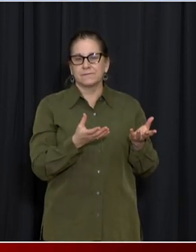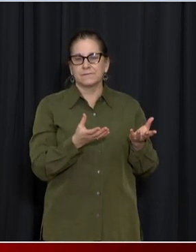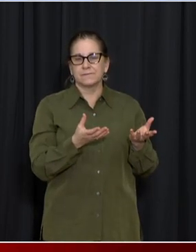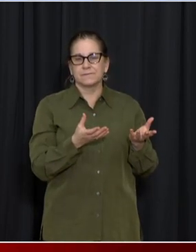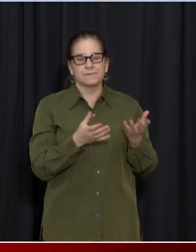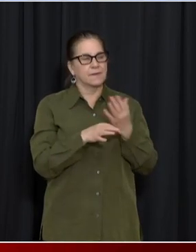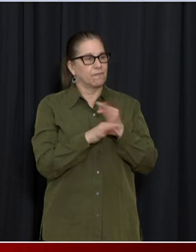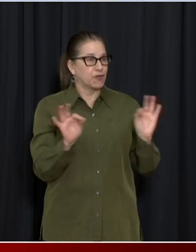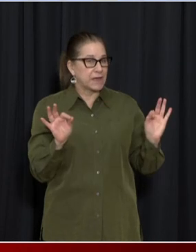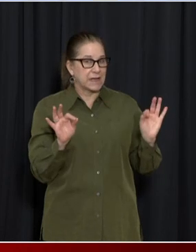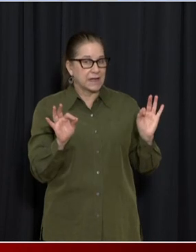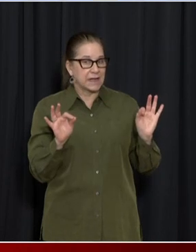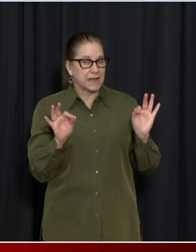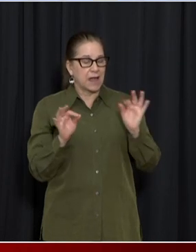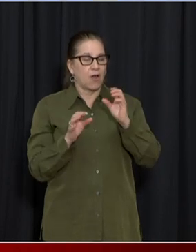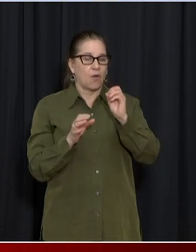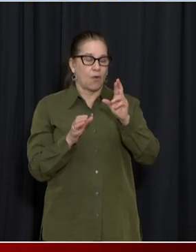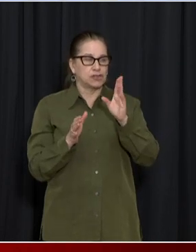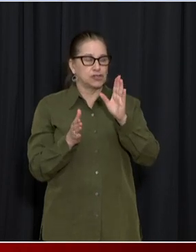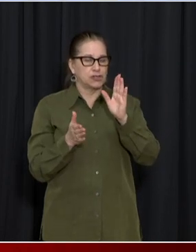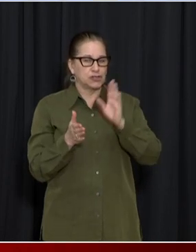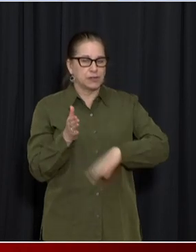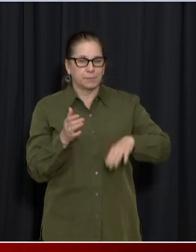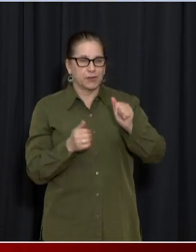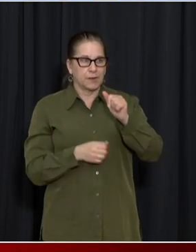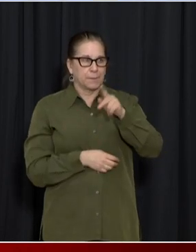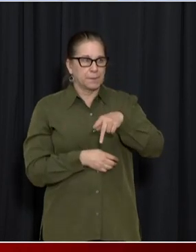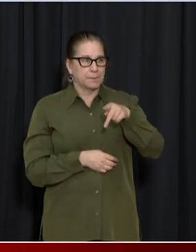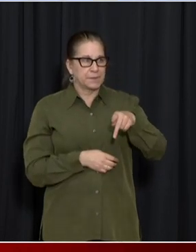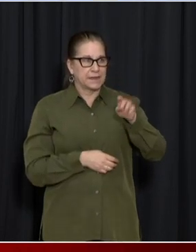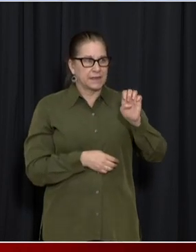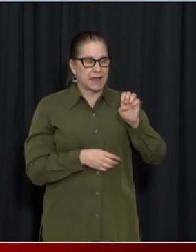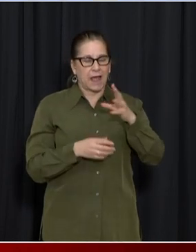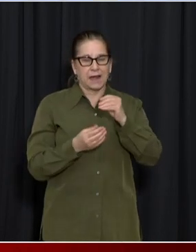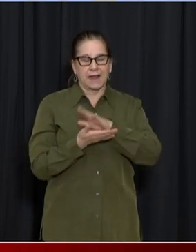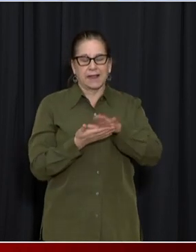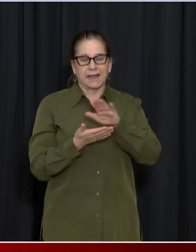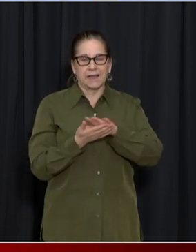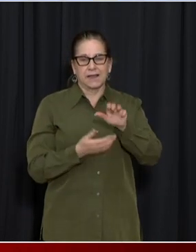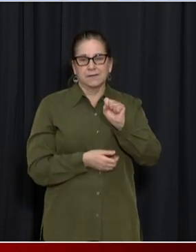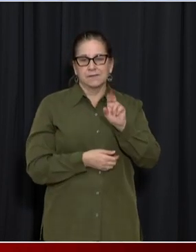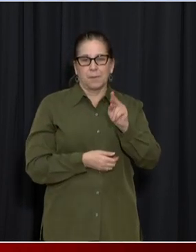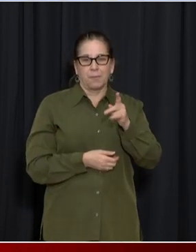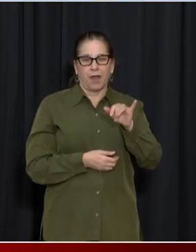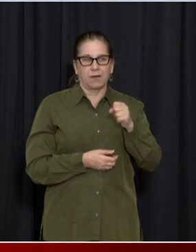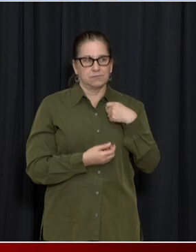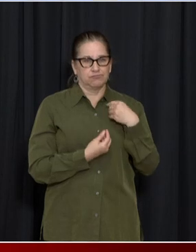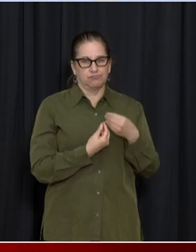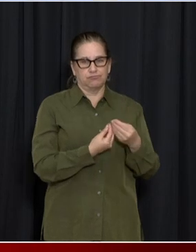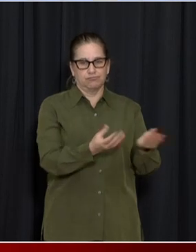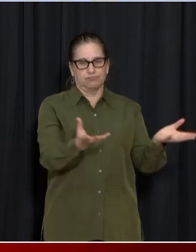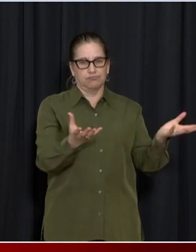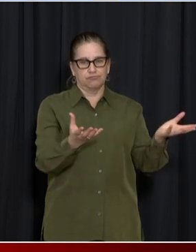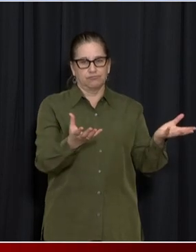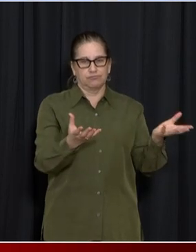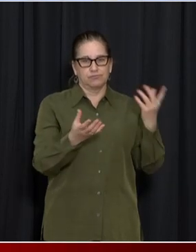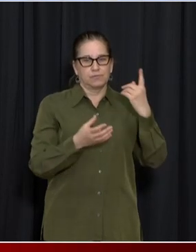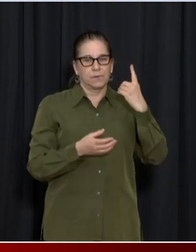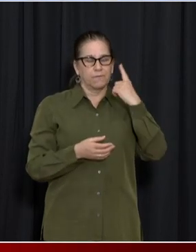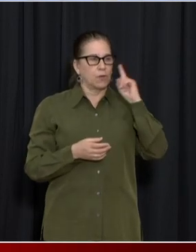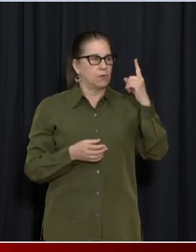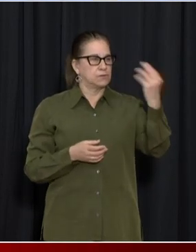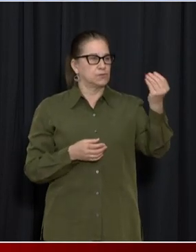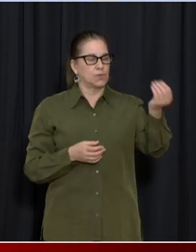cleaning supplies, creating additional outdoor space for restaurants and retailers, and